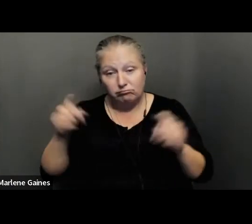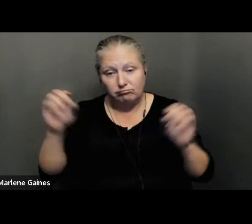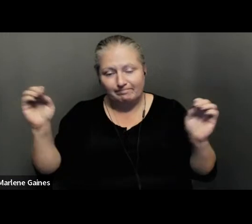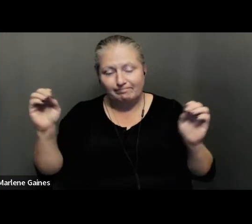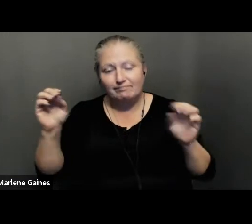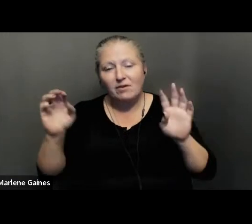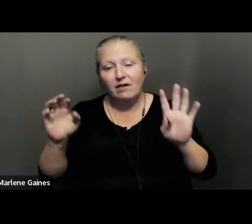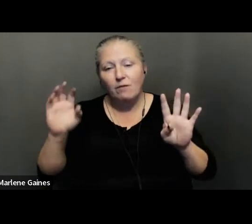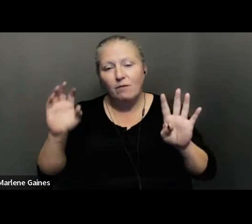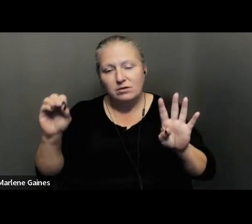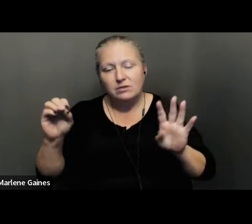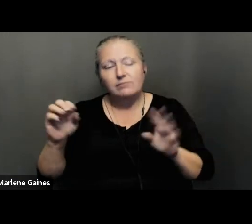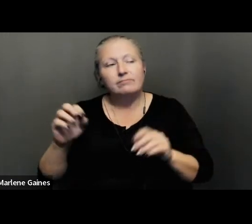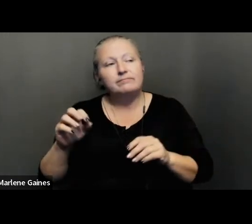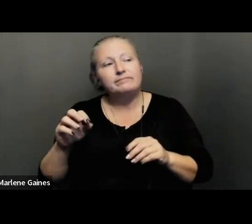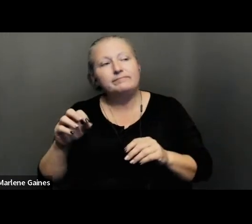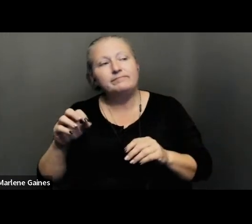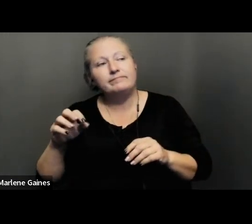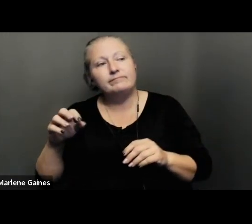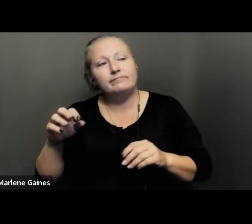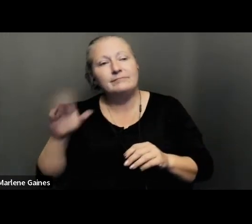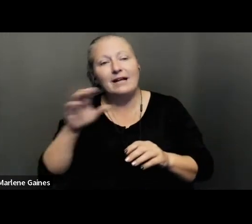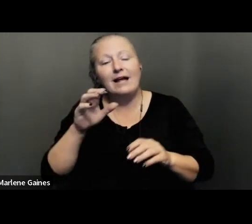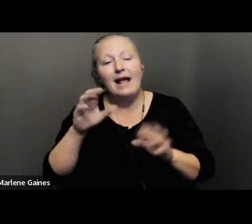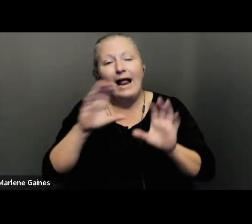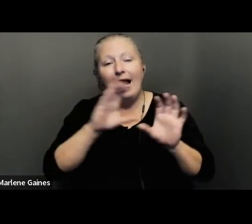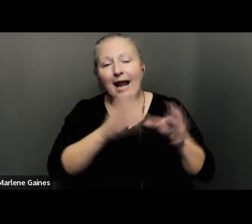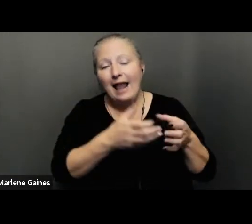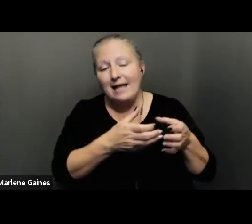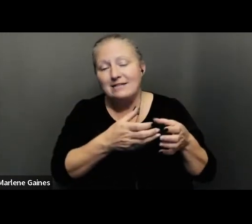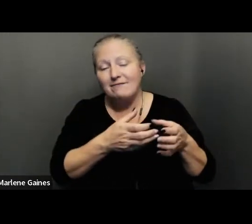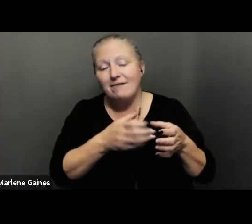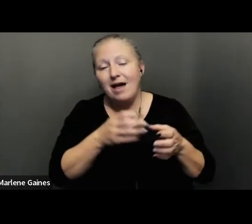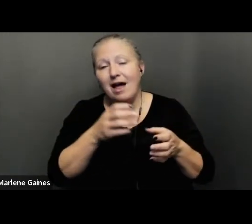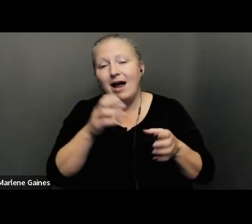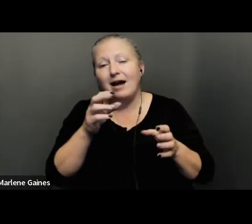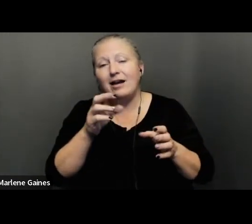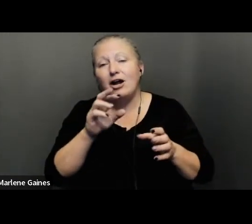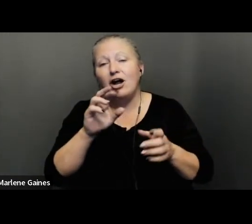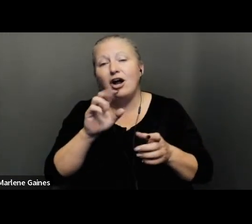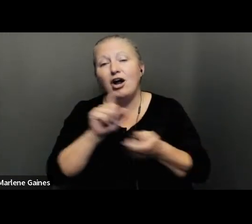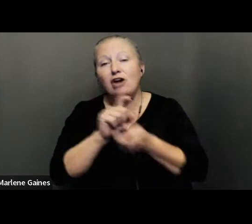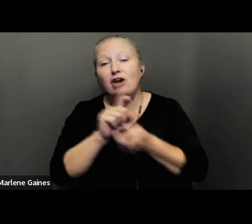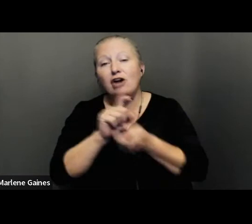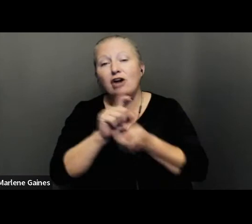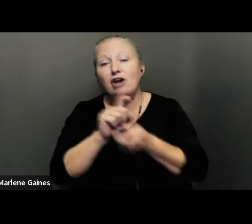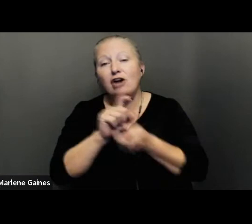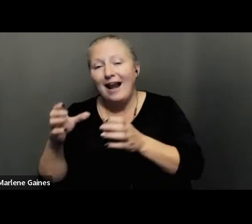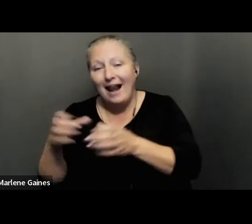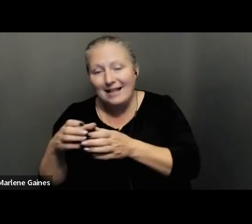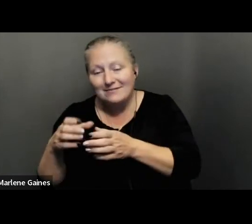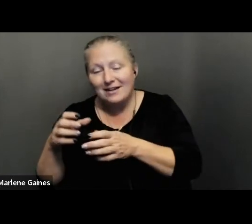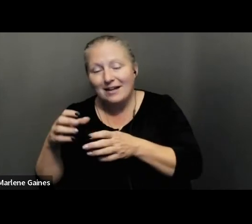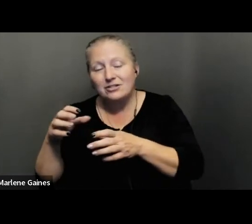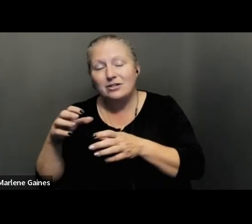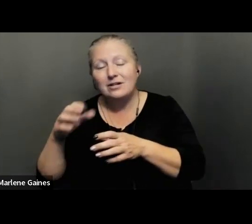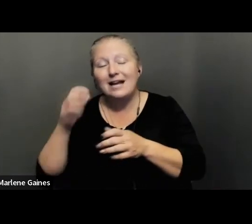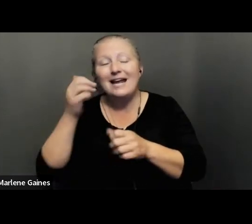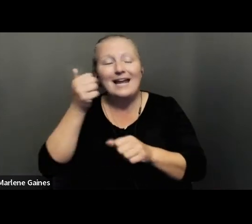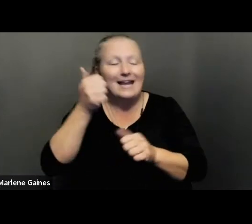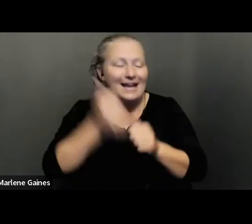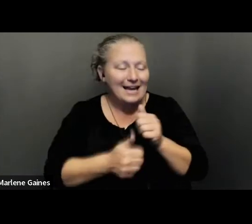motion carried for the addendum. Okay, classified reclassification. Yes, each year, the district